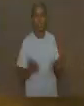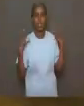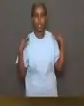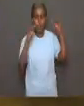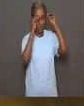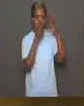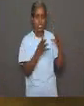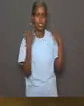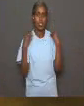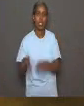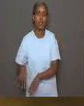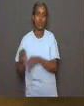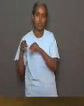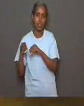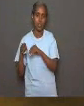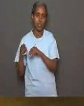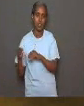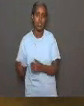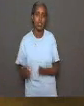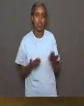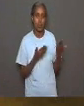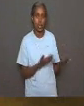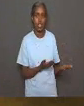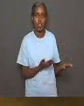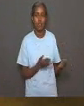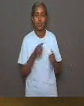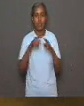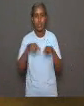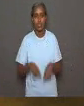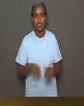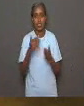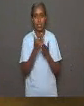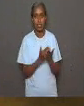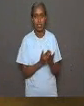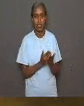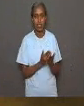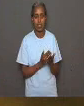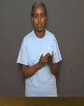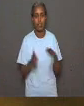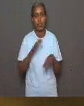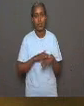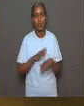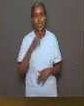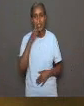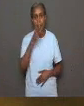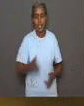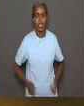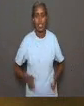Hello, teacher. Hello, students. Welcome to today's lesson on